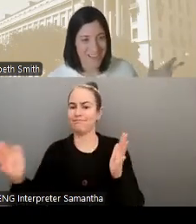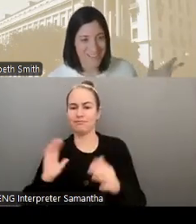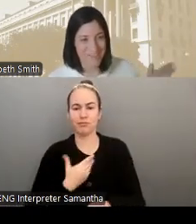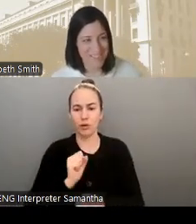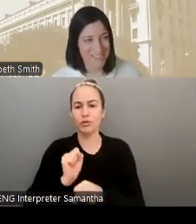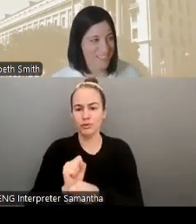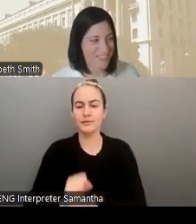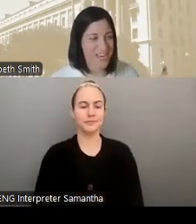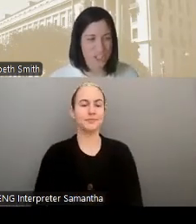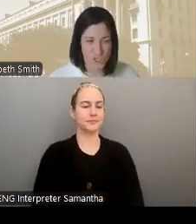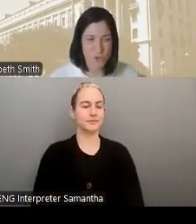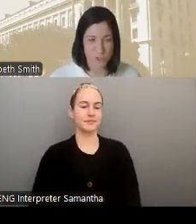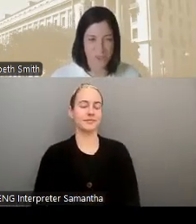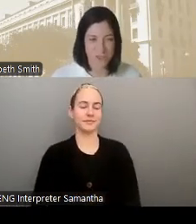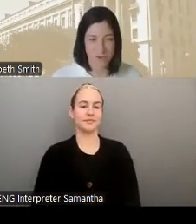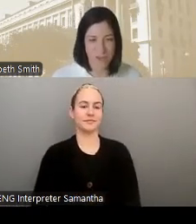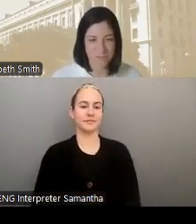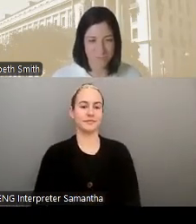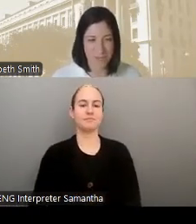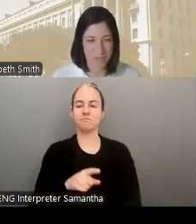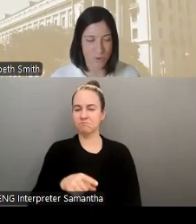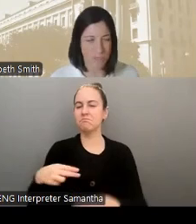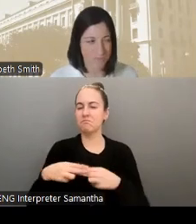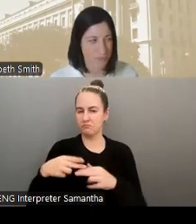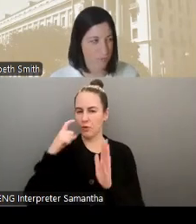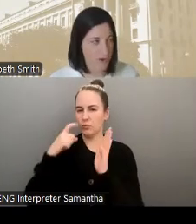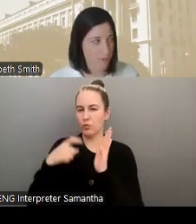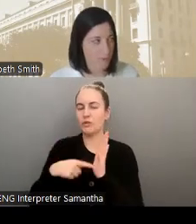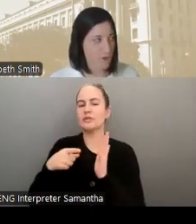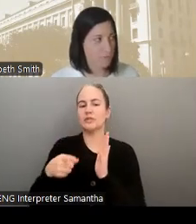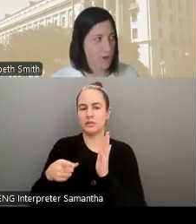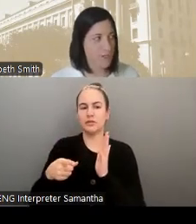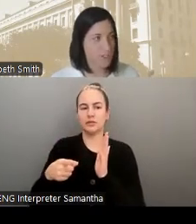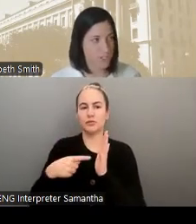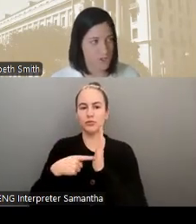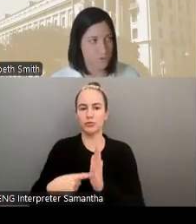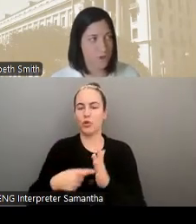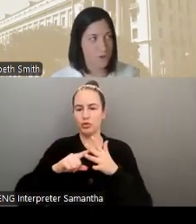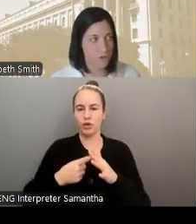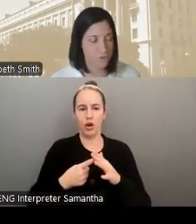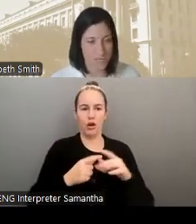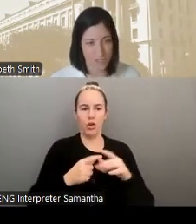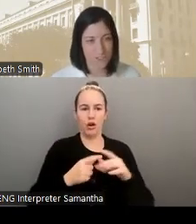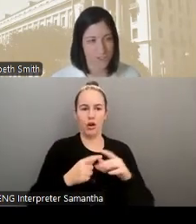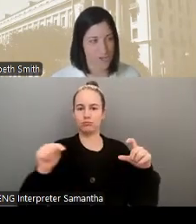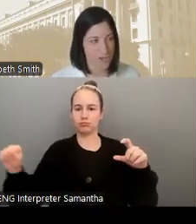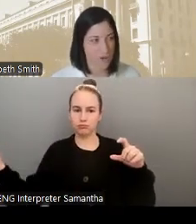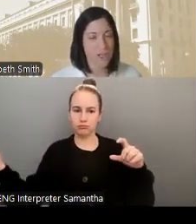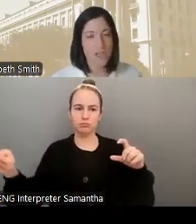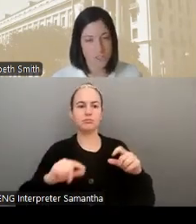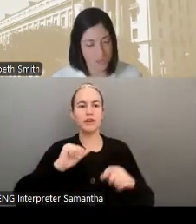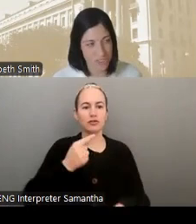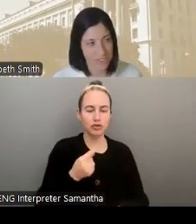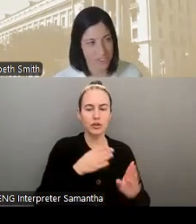So as you'll see on this slide, this kind of shows where the grant making components flow from. So from the Attorney General through the Deputy Attorney